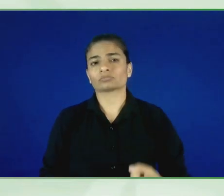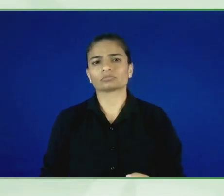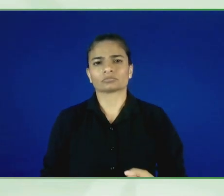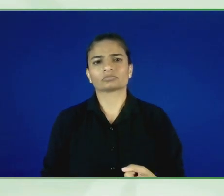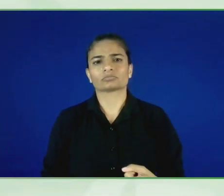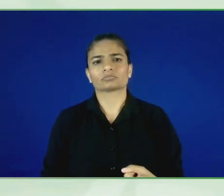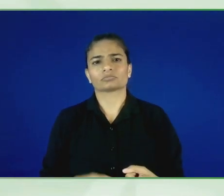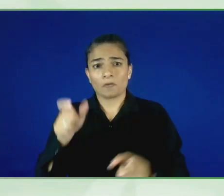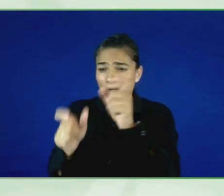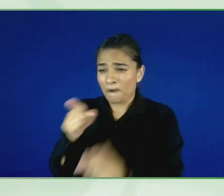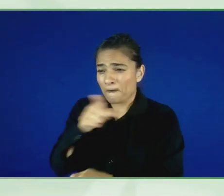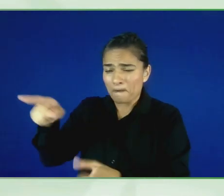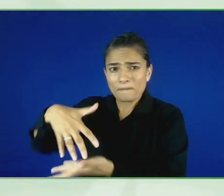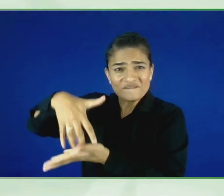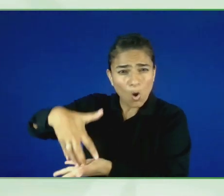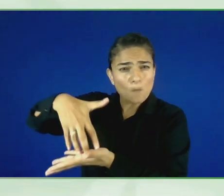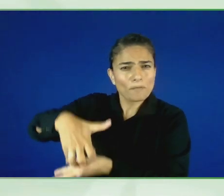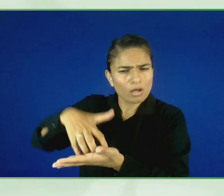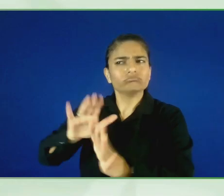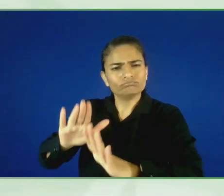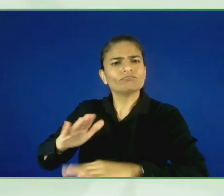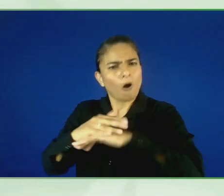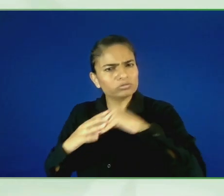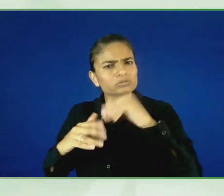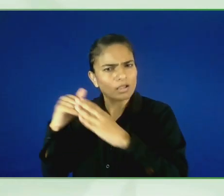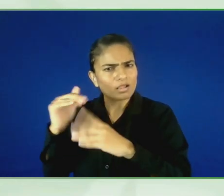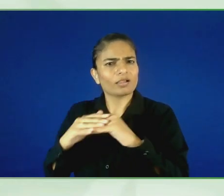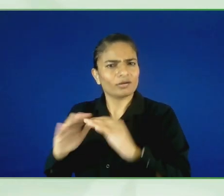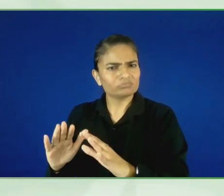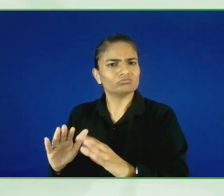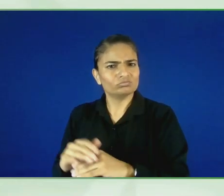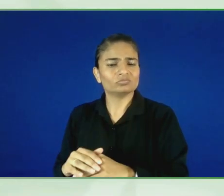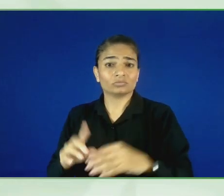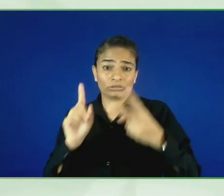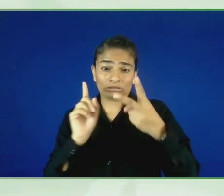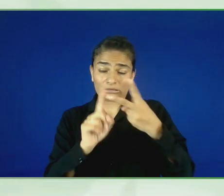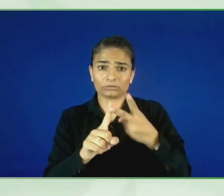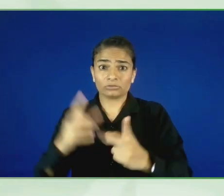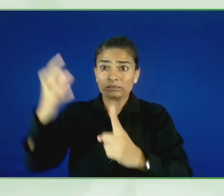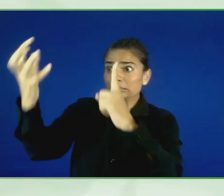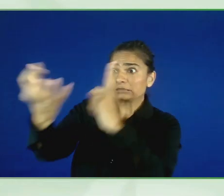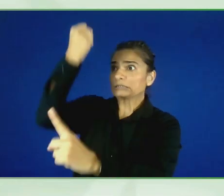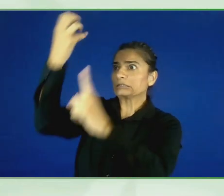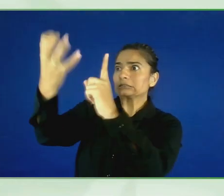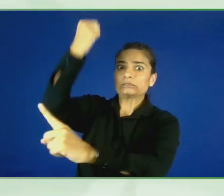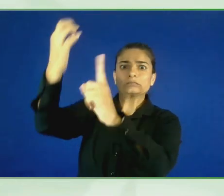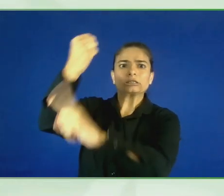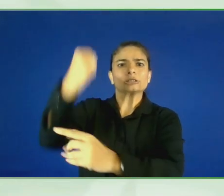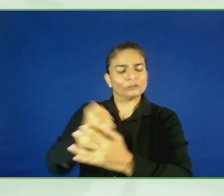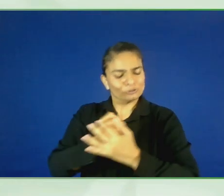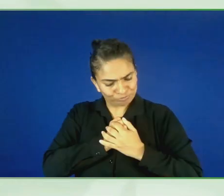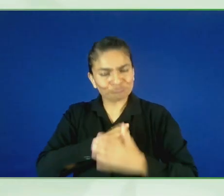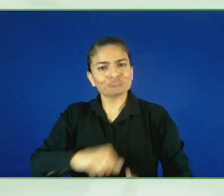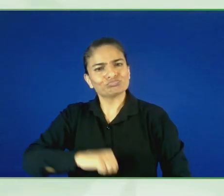The second one is embrace your successes, but also the challenges that you have